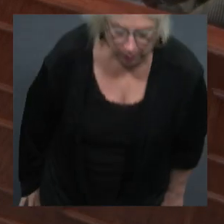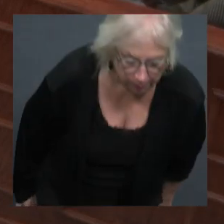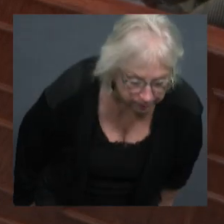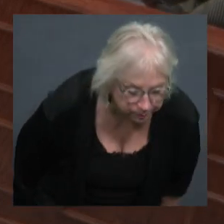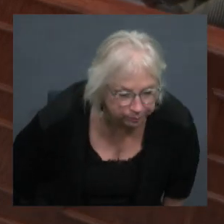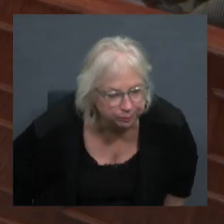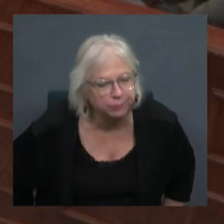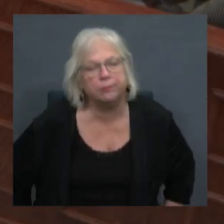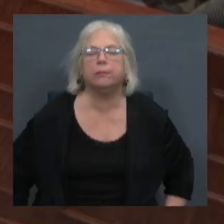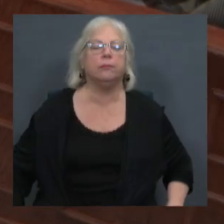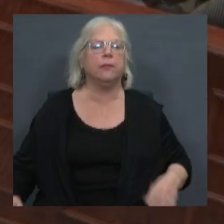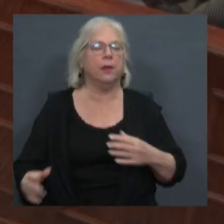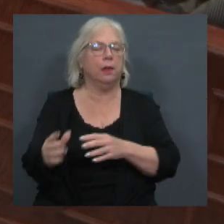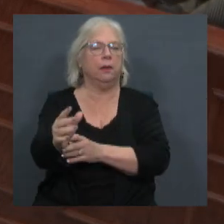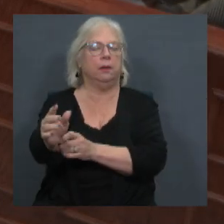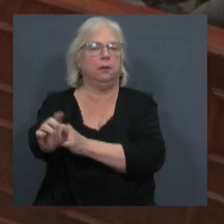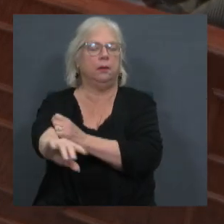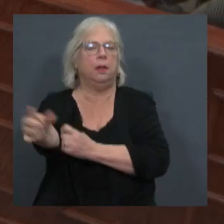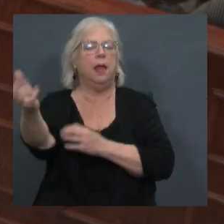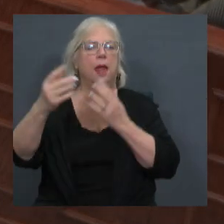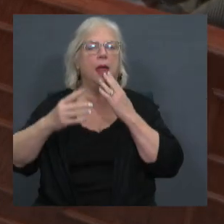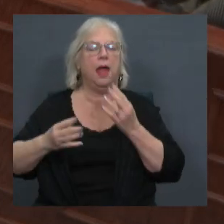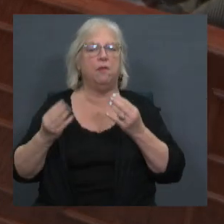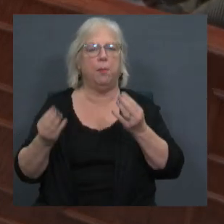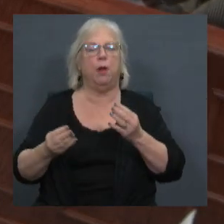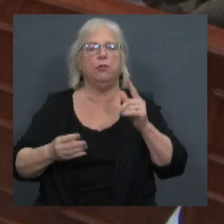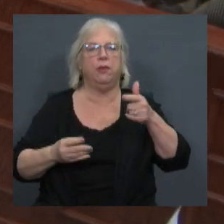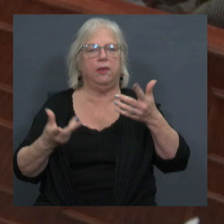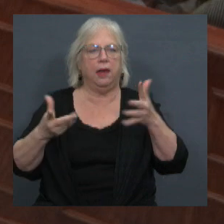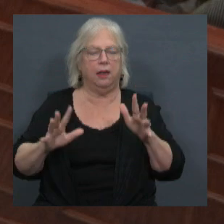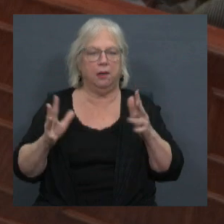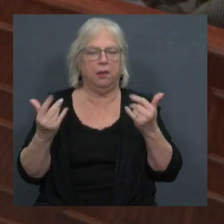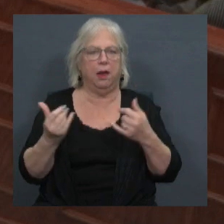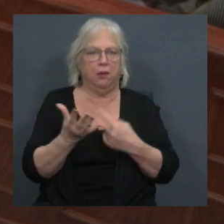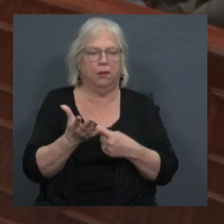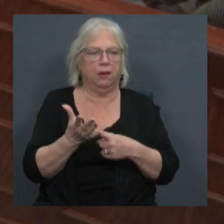We've had a motion second, but we have a discussion. Director Pierce.